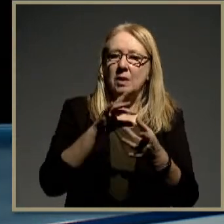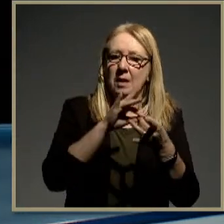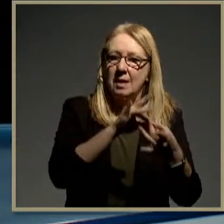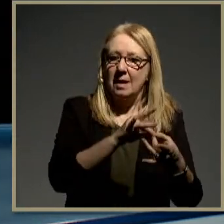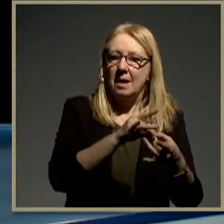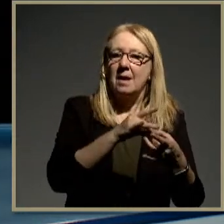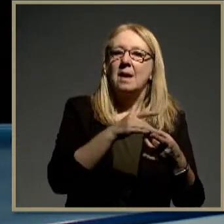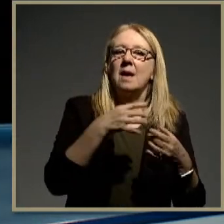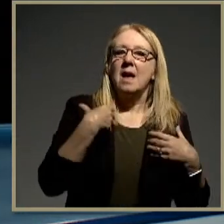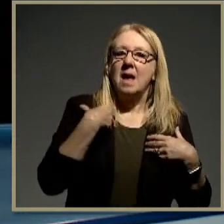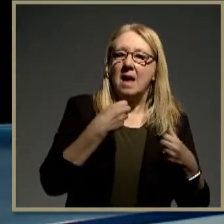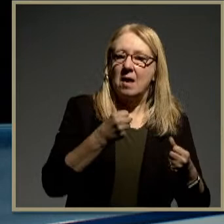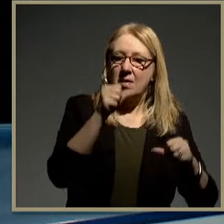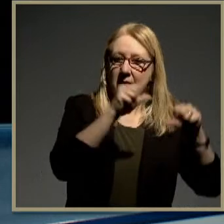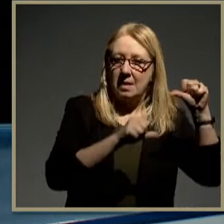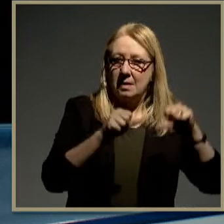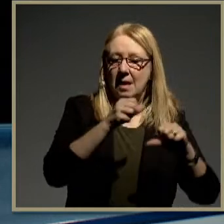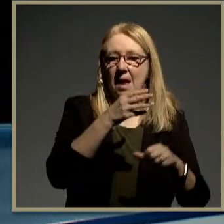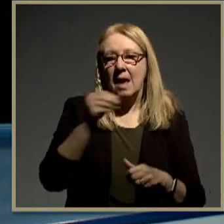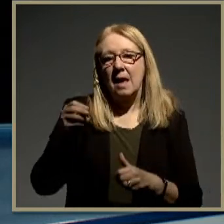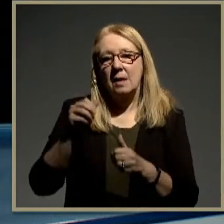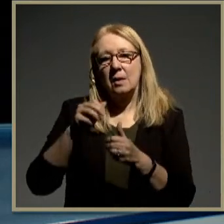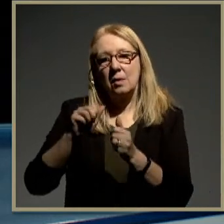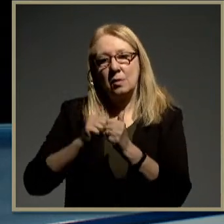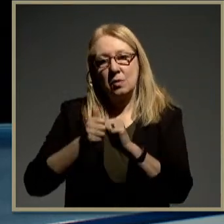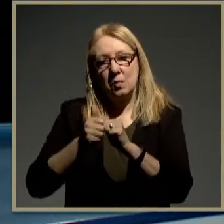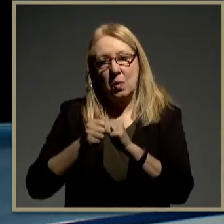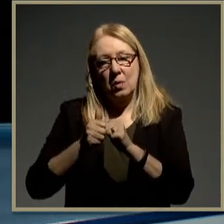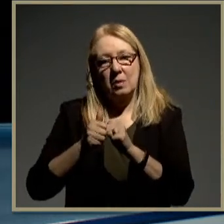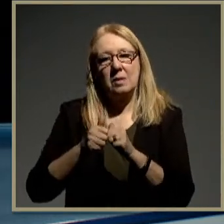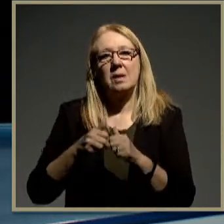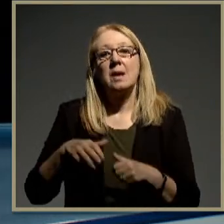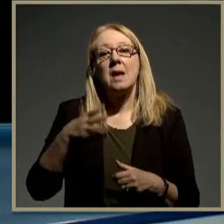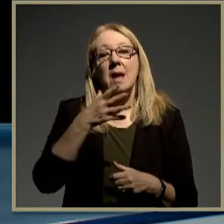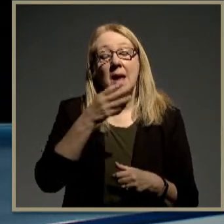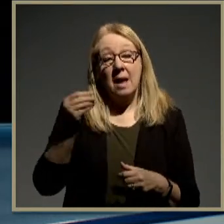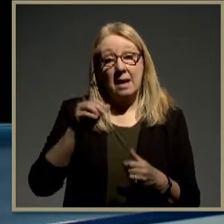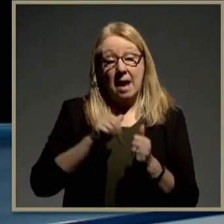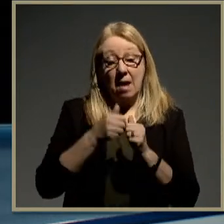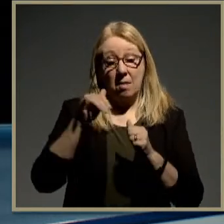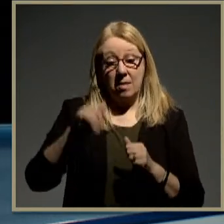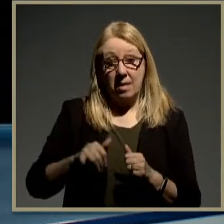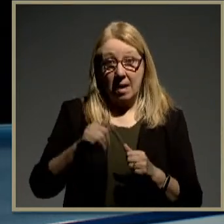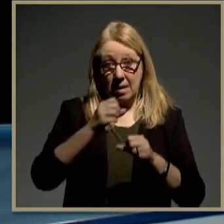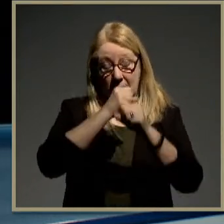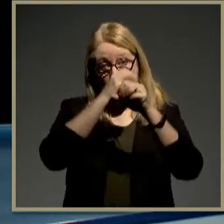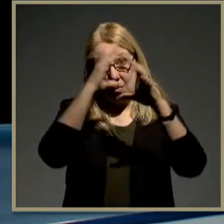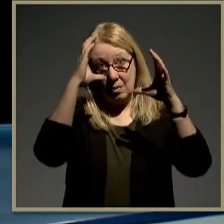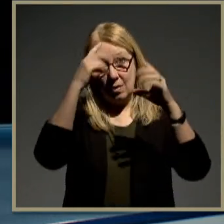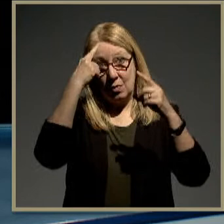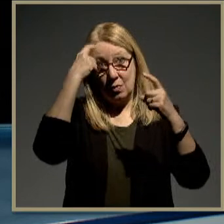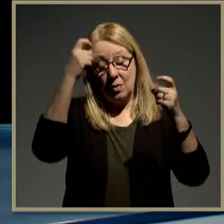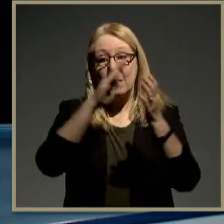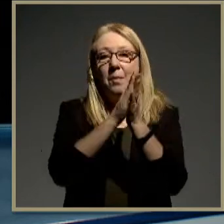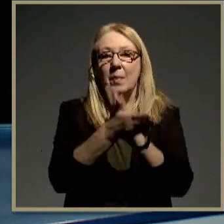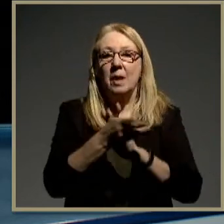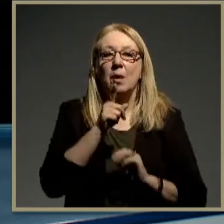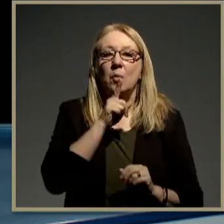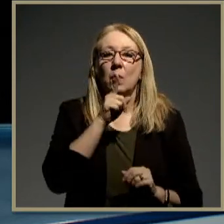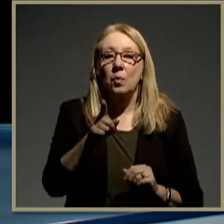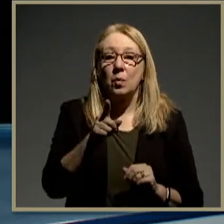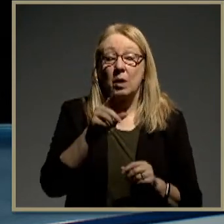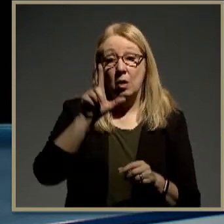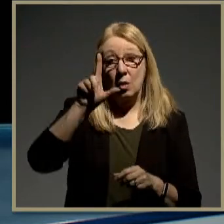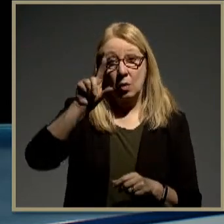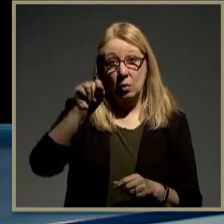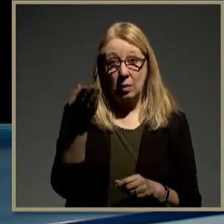and sports performance. Tonight, we'll show you how that vision became a reality. In 2014,